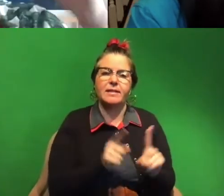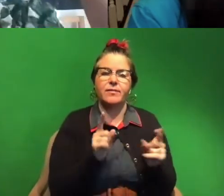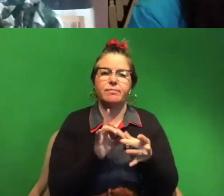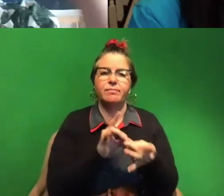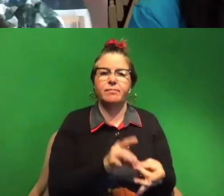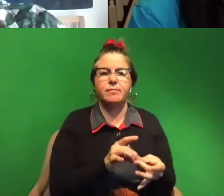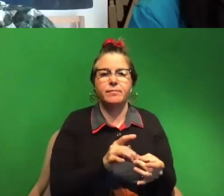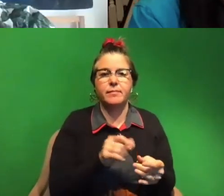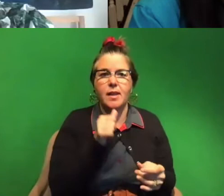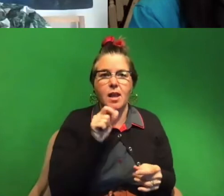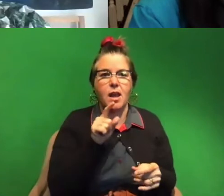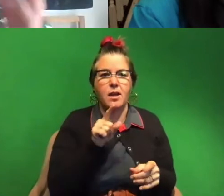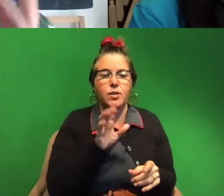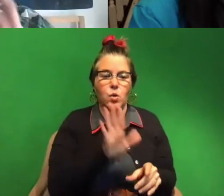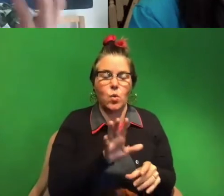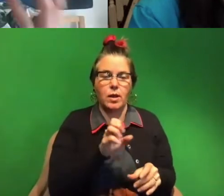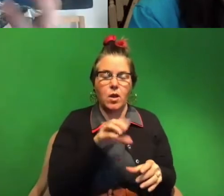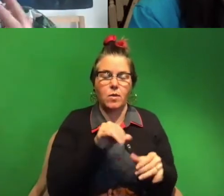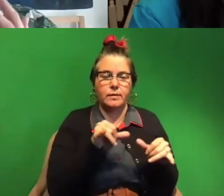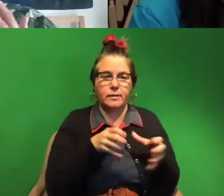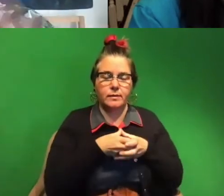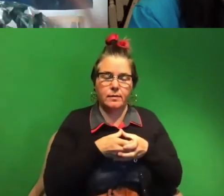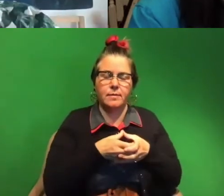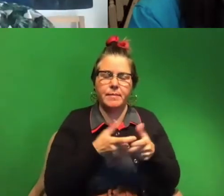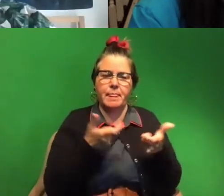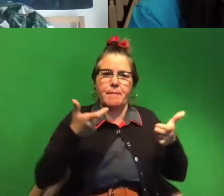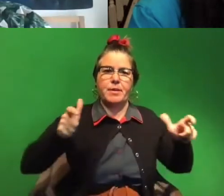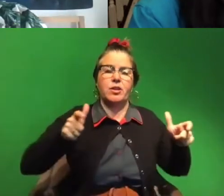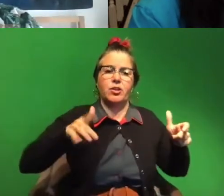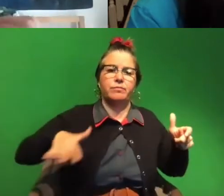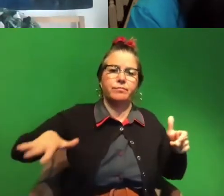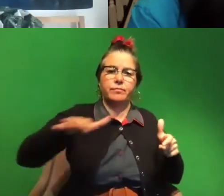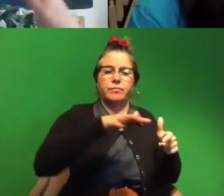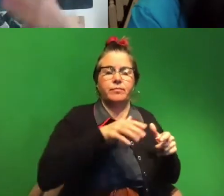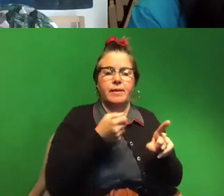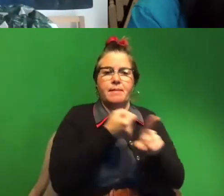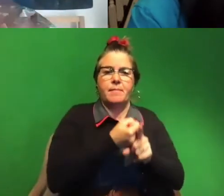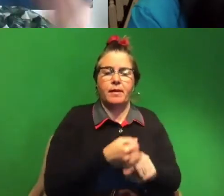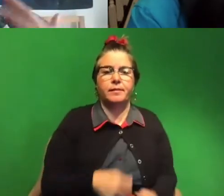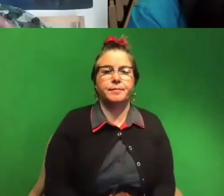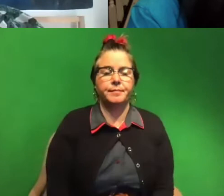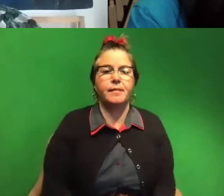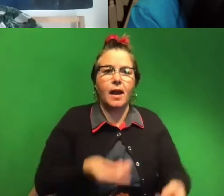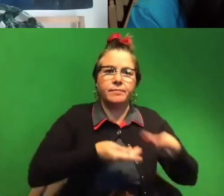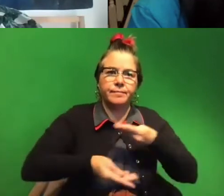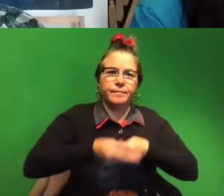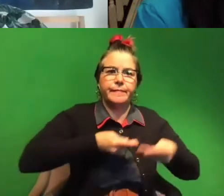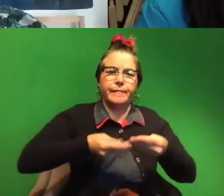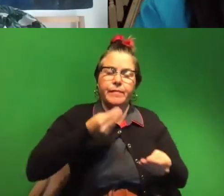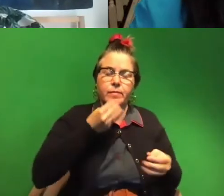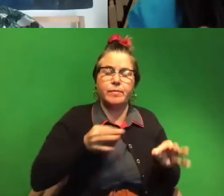not only your little ecosystem, but the larger, greater footprint that all of that movement of food has all throughout the